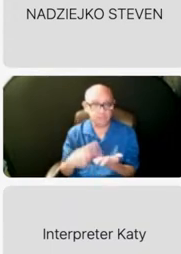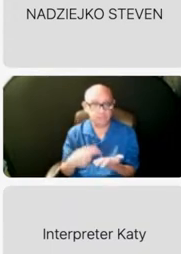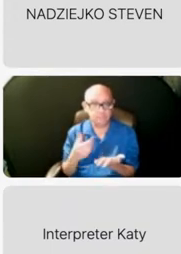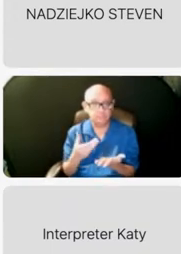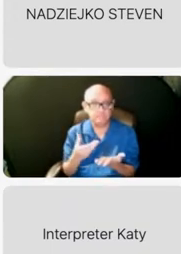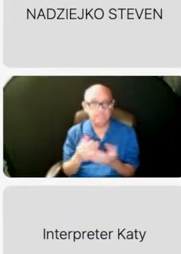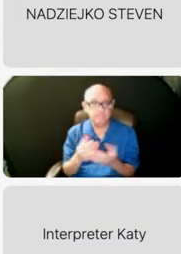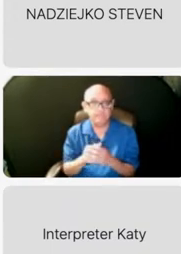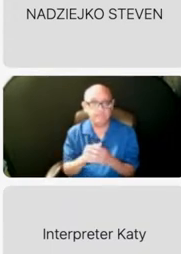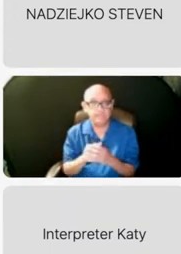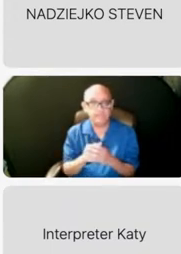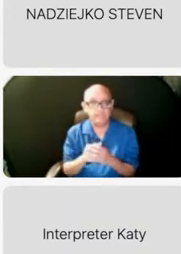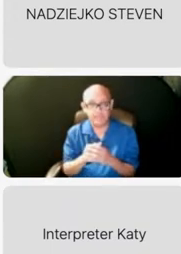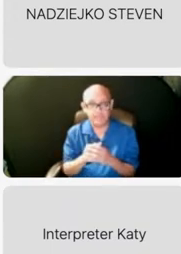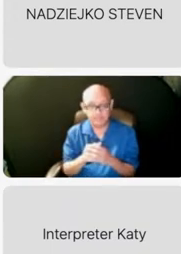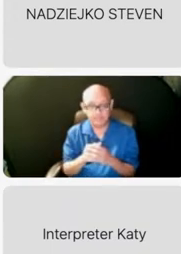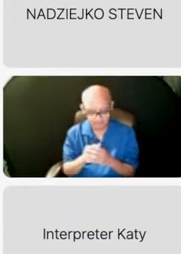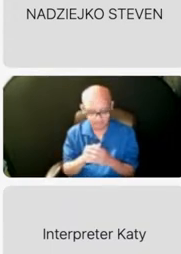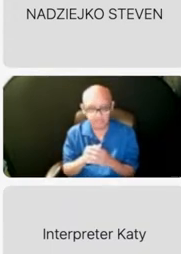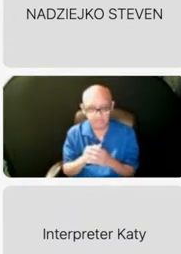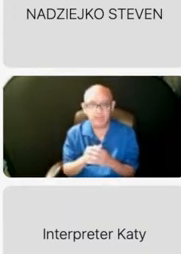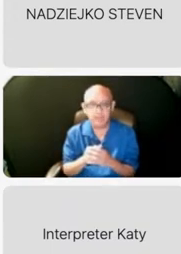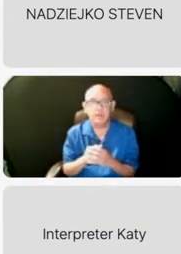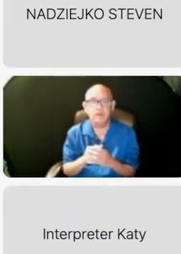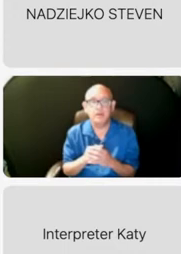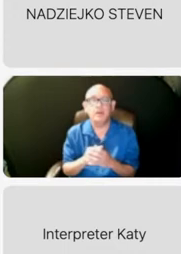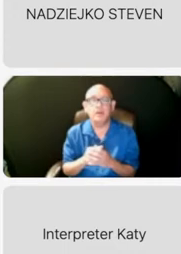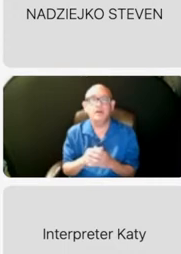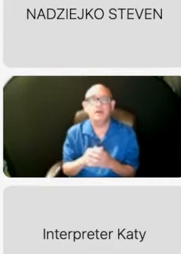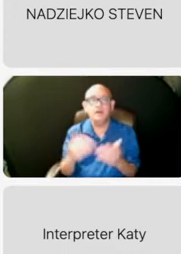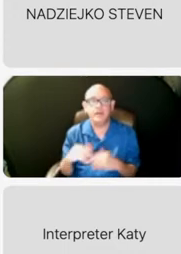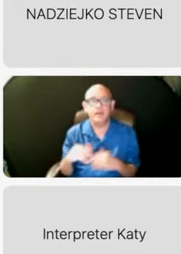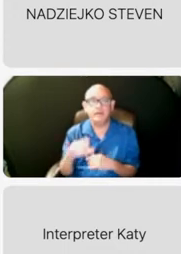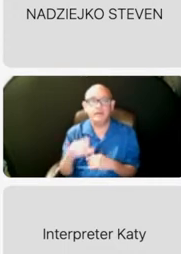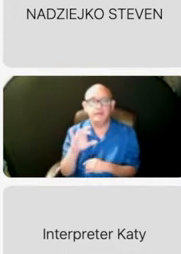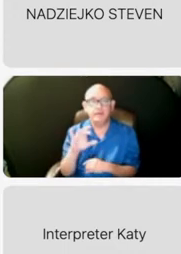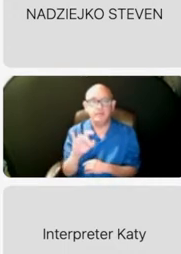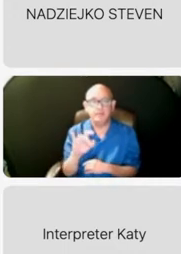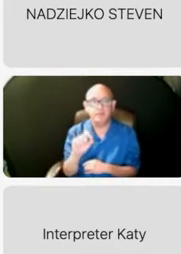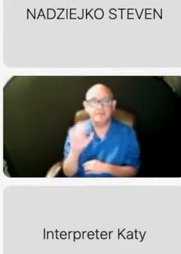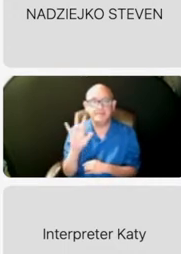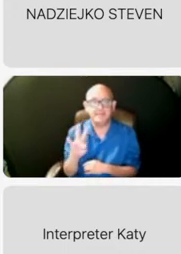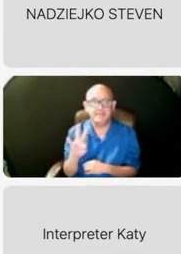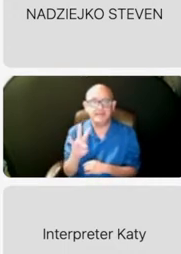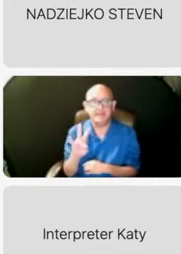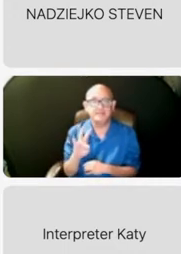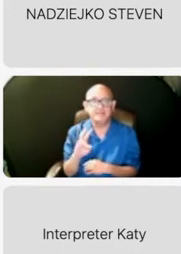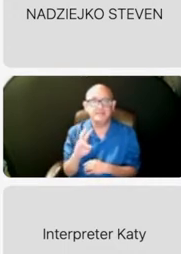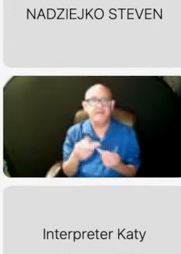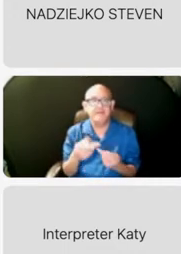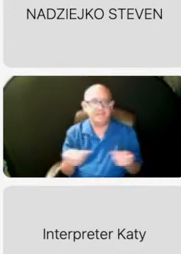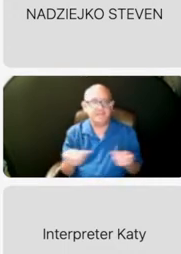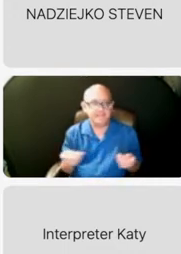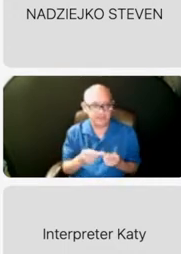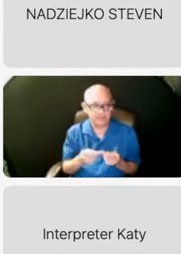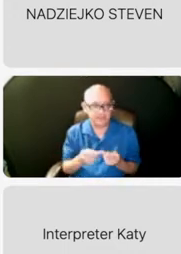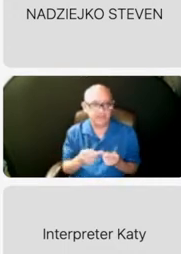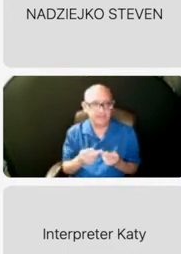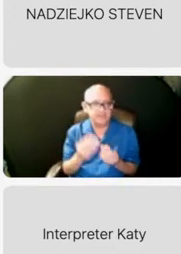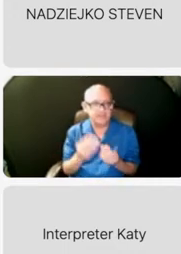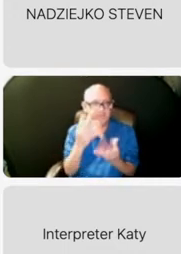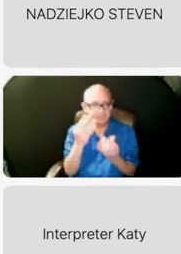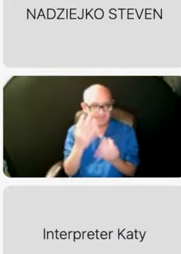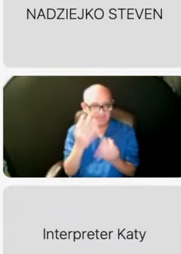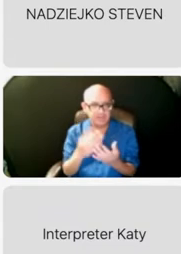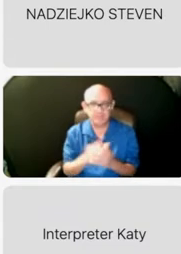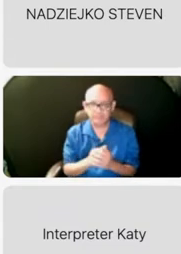very good okay item 8.7 facilities update we have no update item 8.8 ace